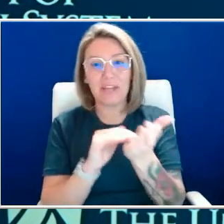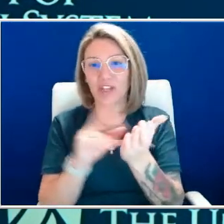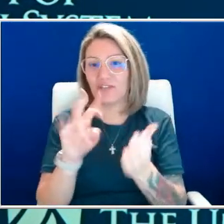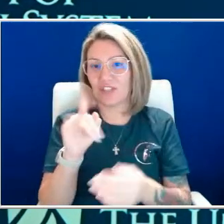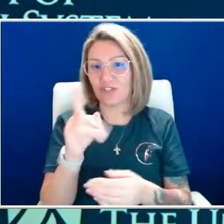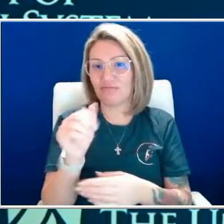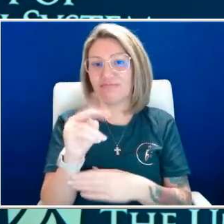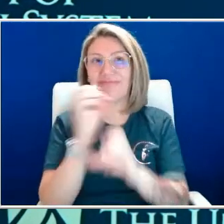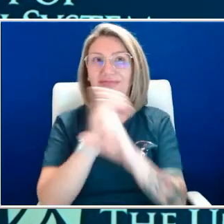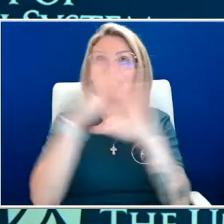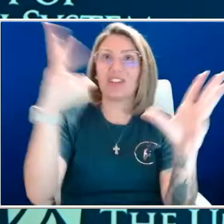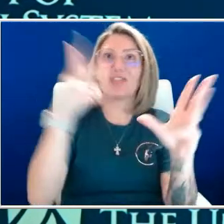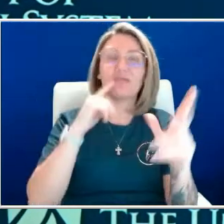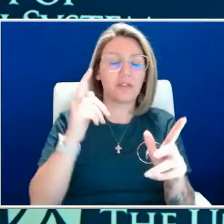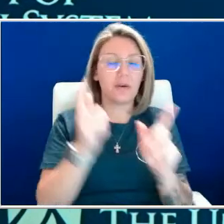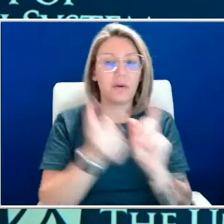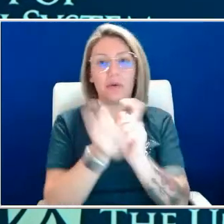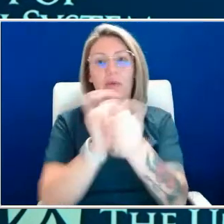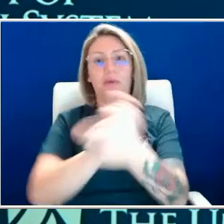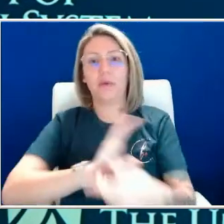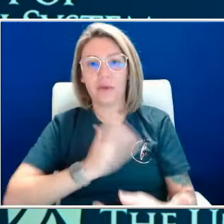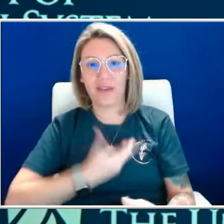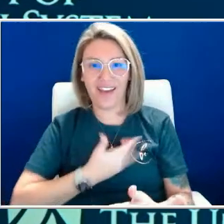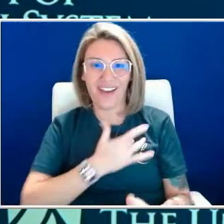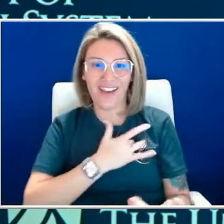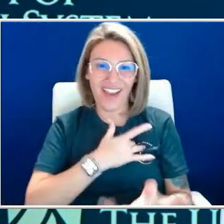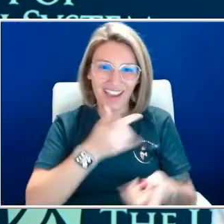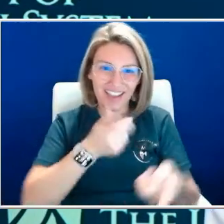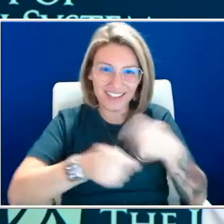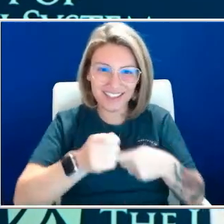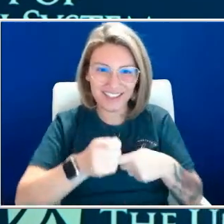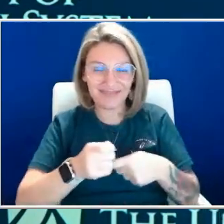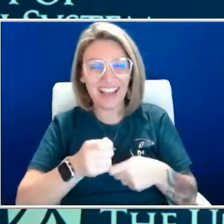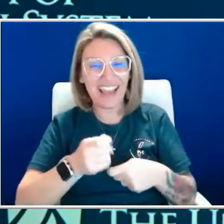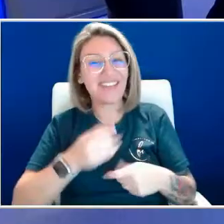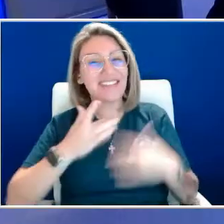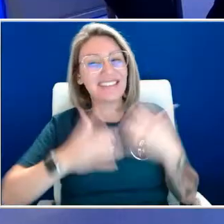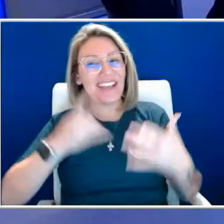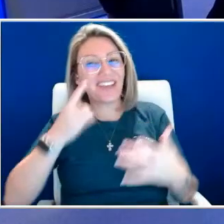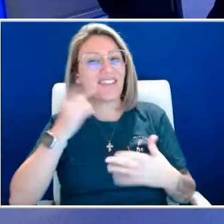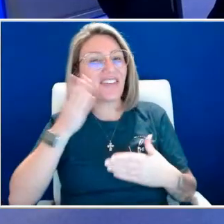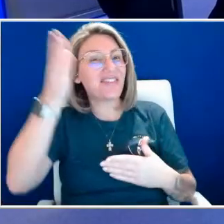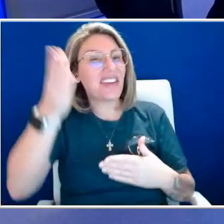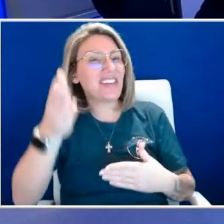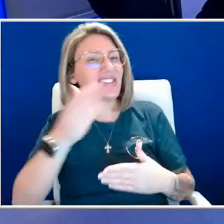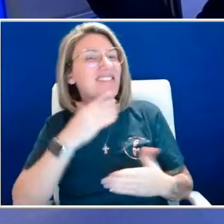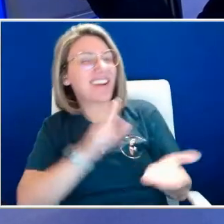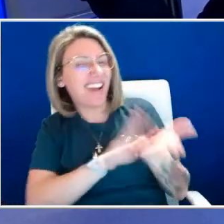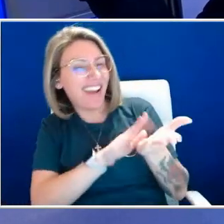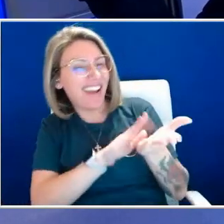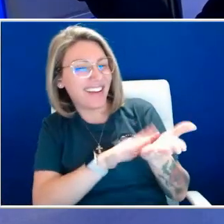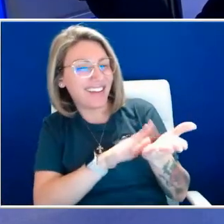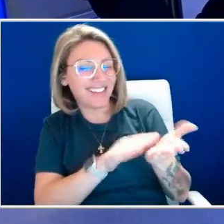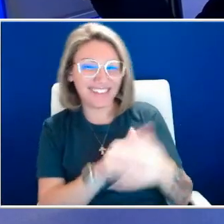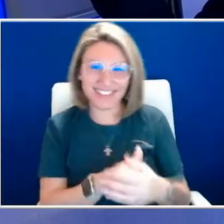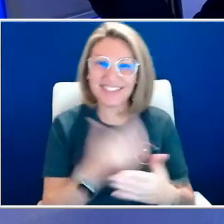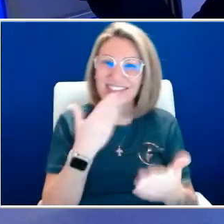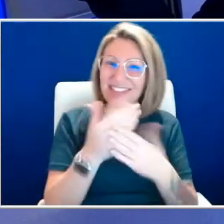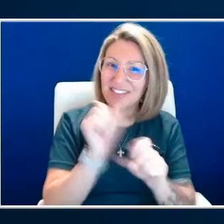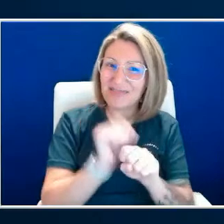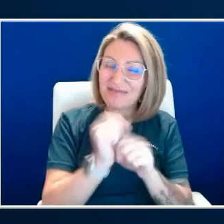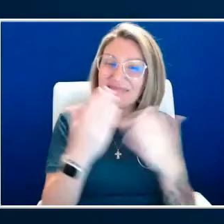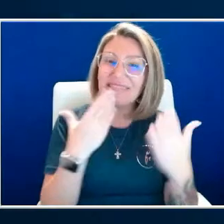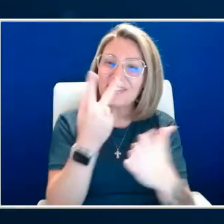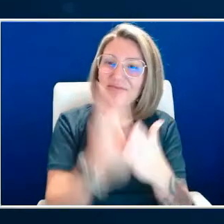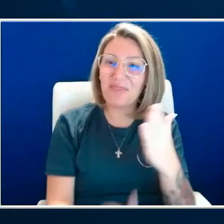program. And I think I'm very excited for the future. So he deserves a lot of credit. So right too. back at you, Yeah. Dr. Vidich. Good work. Thank you both so much.